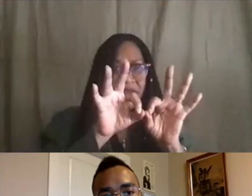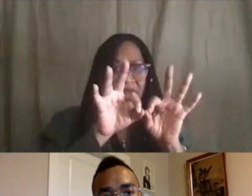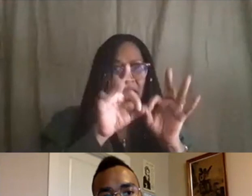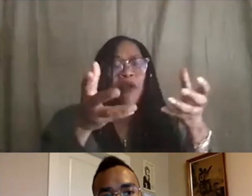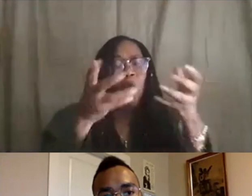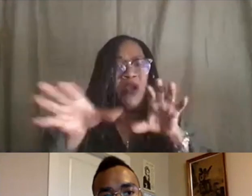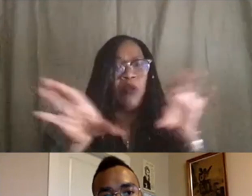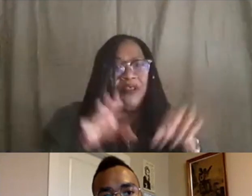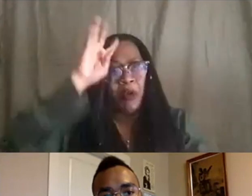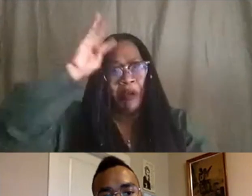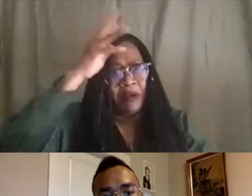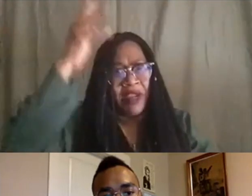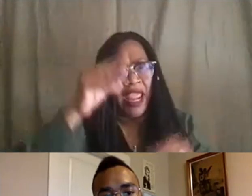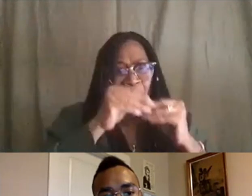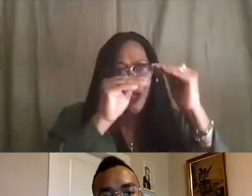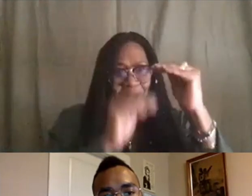creating,